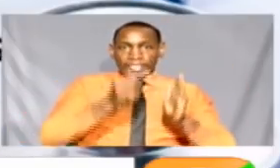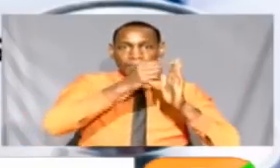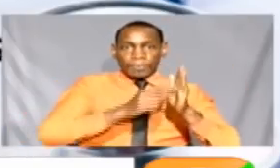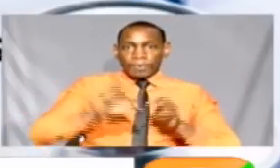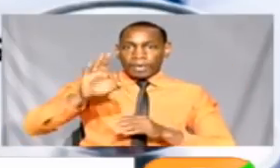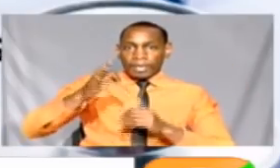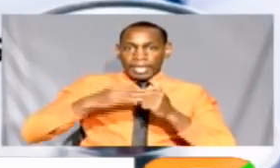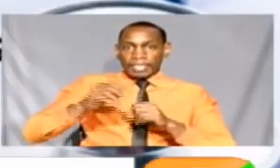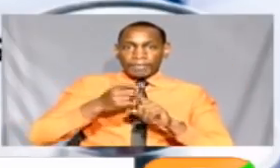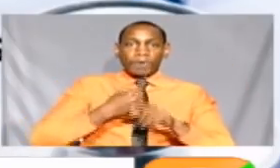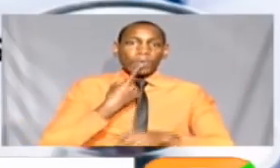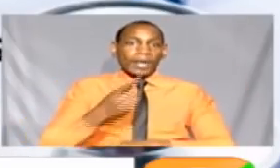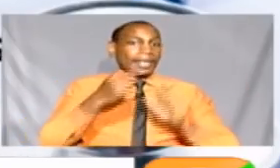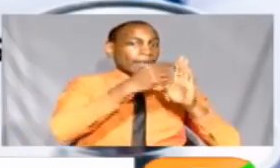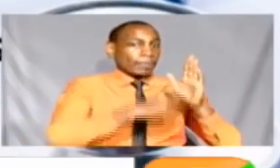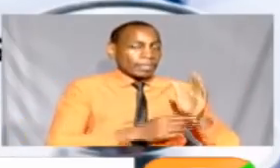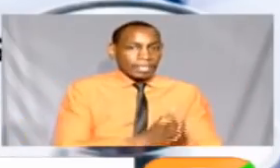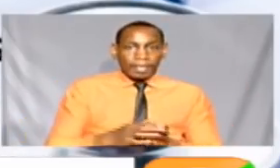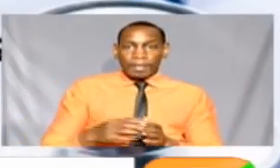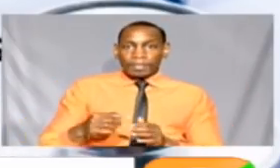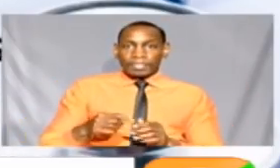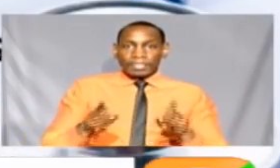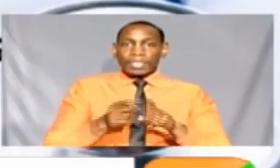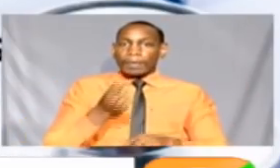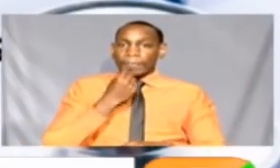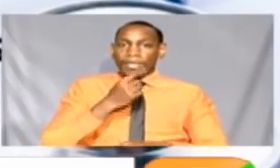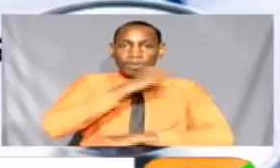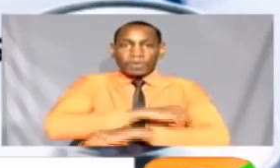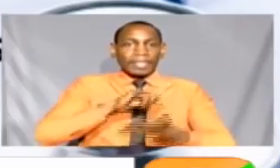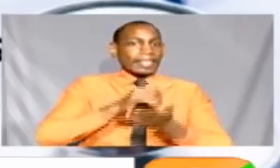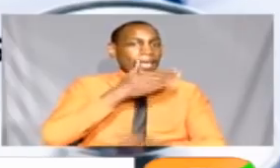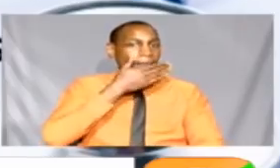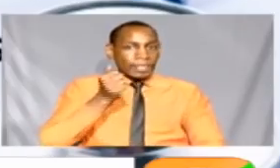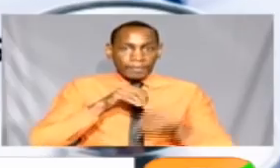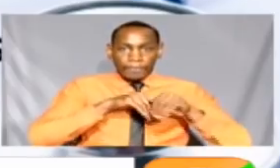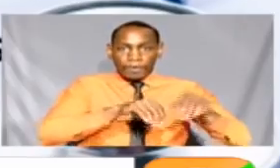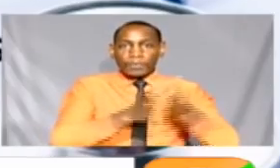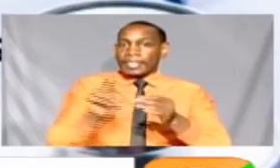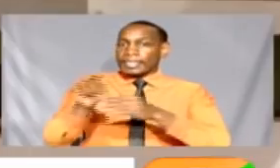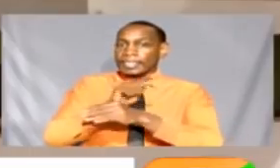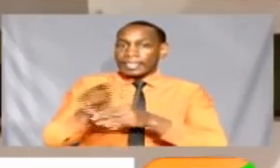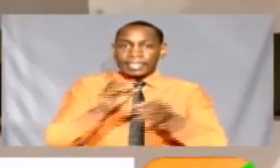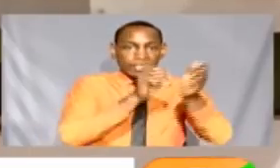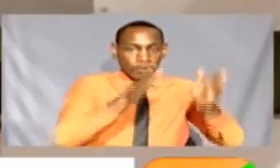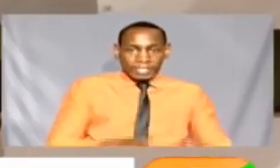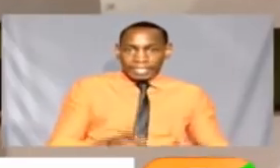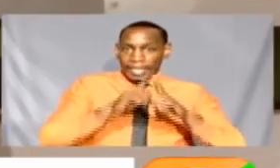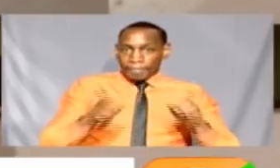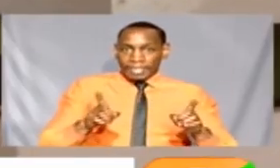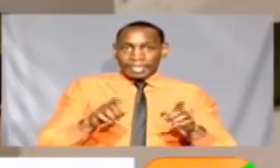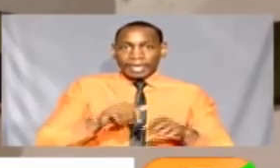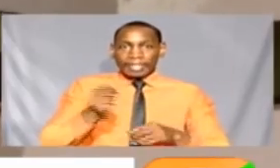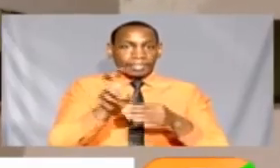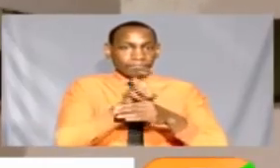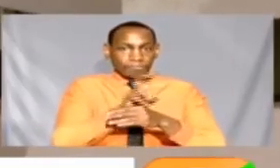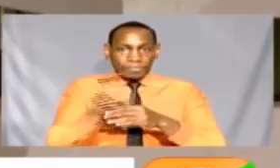80 out of the available 100 points, ranking the medical school as one of the best in compliance and training medics. But those who carried out